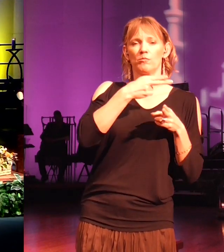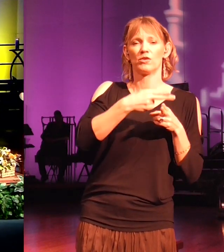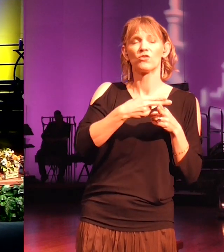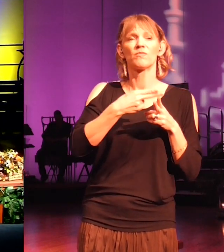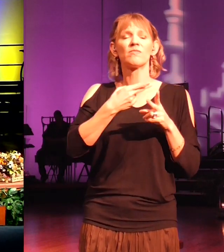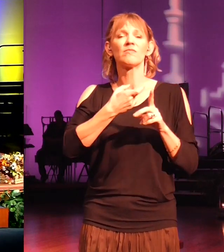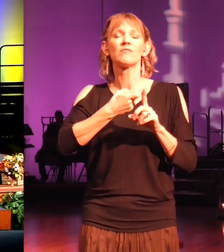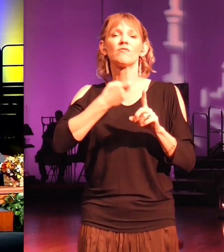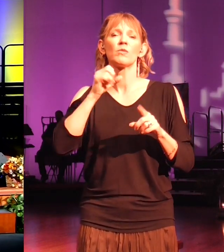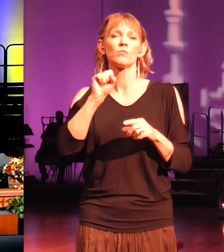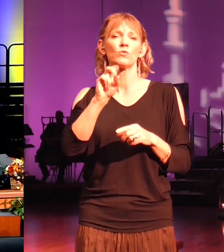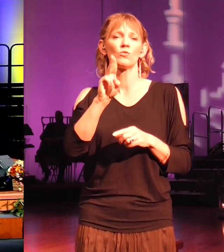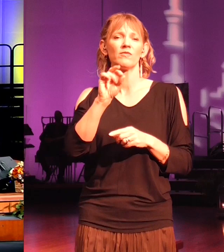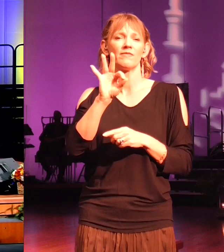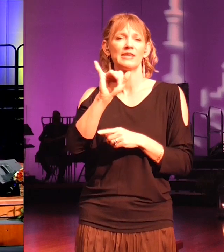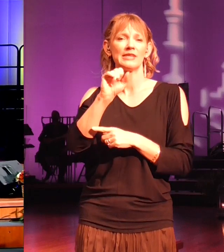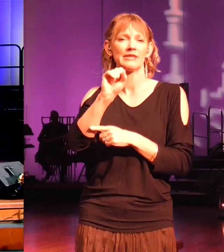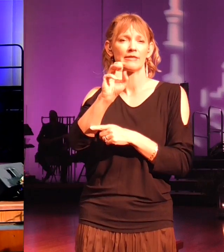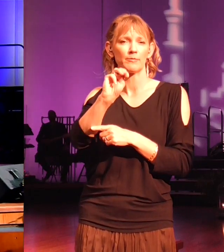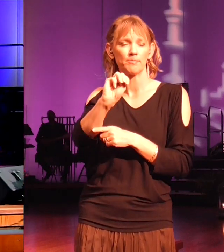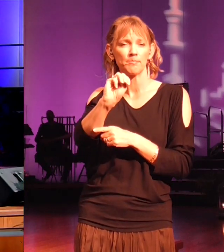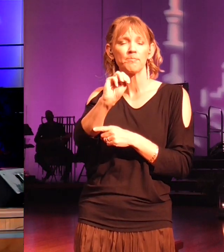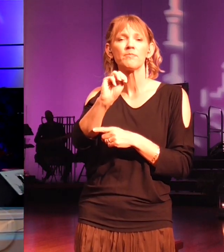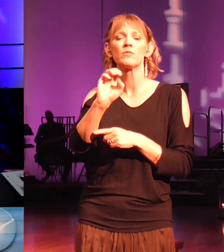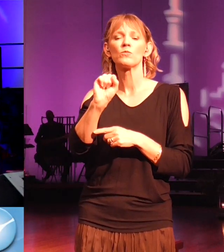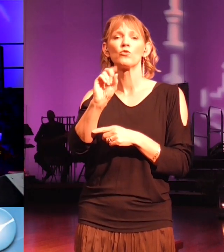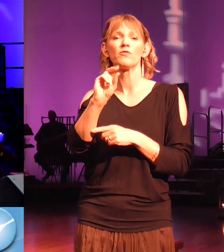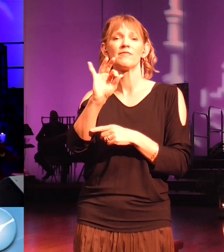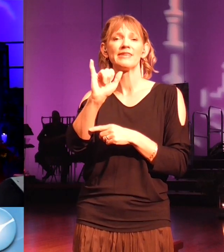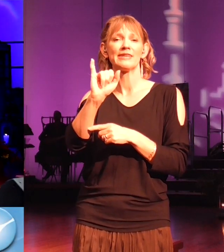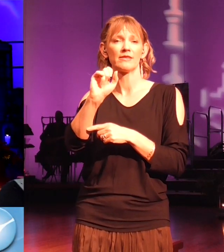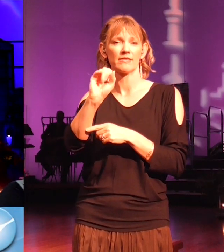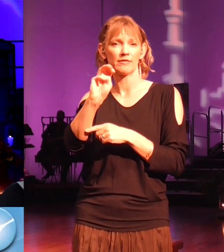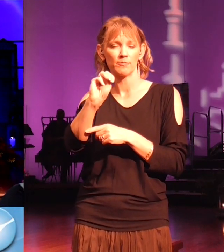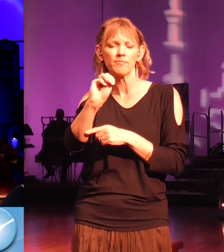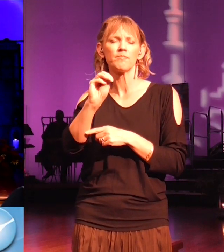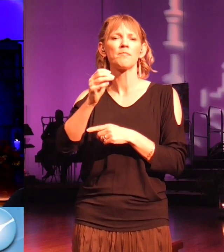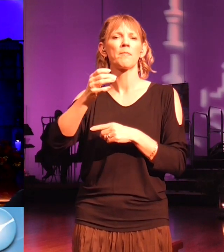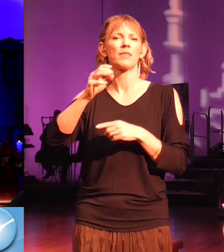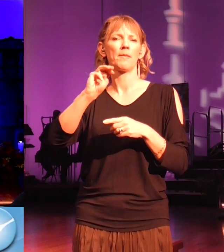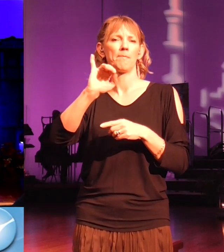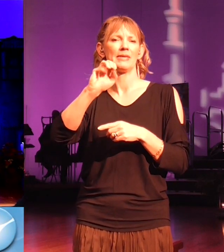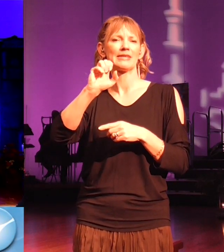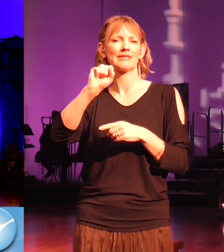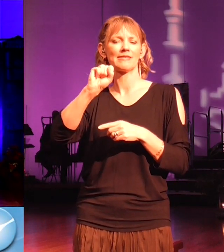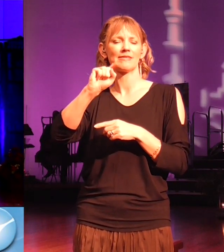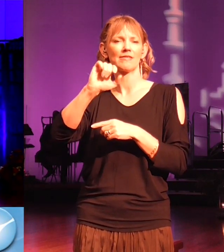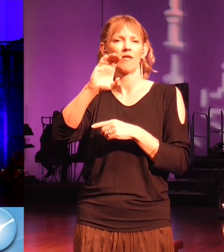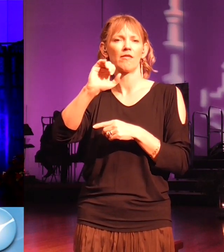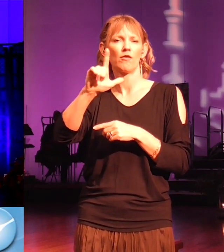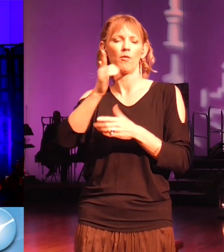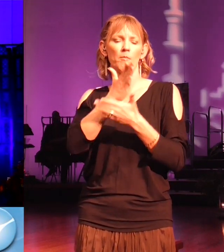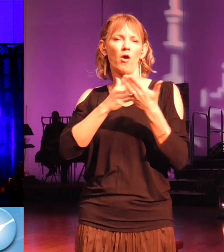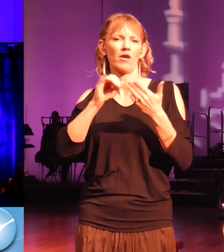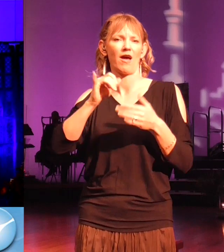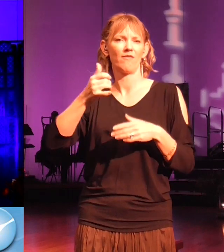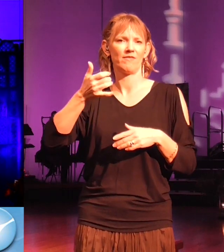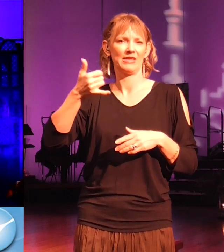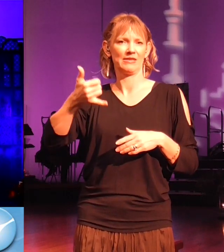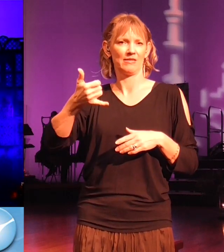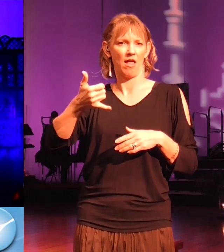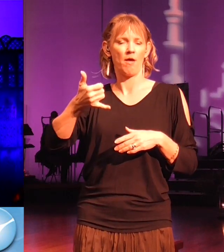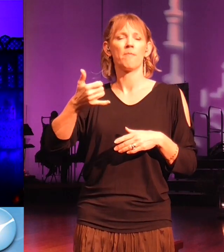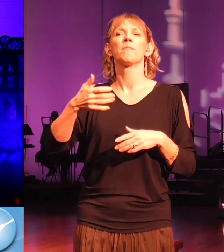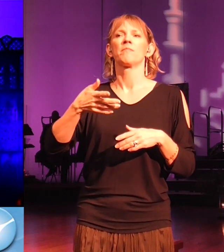from Sufism. And Sufism is the mystical branch of Islam, but more than that, it is a philosophy and it is a way